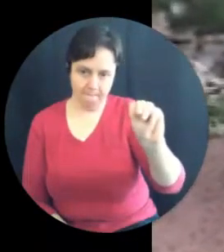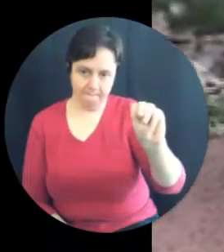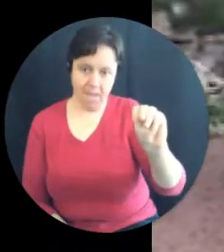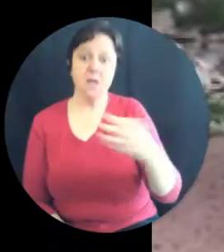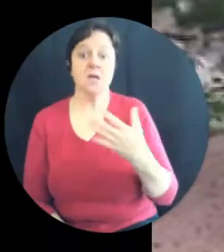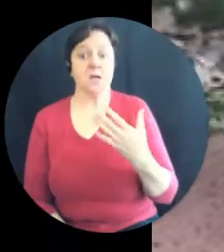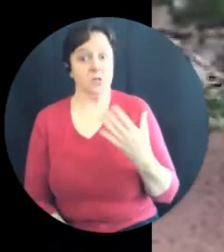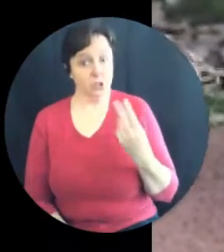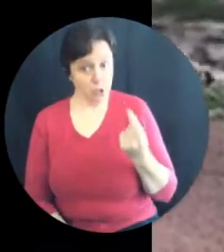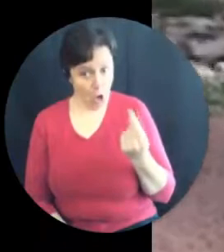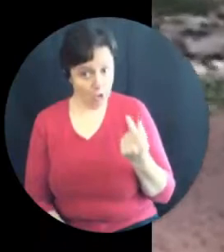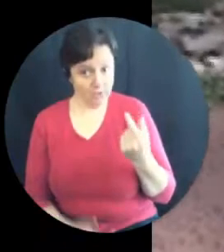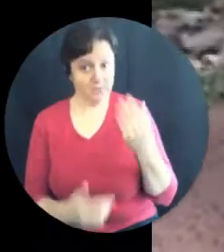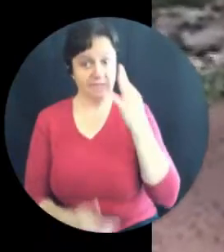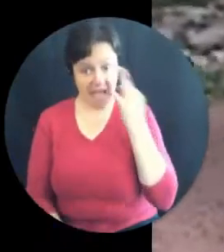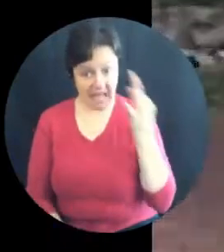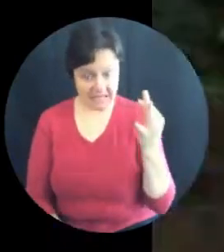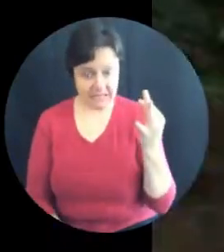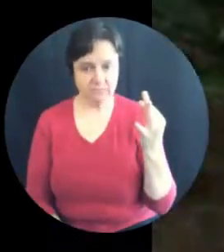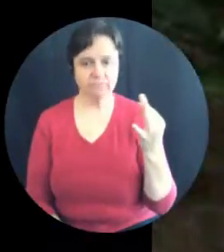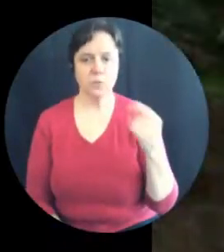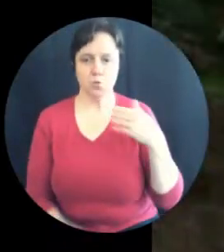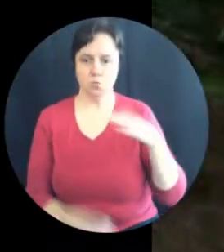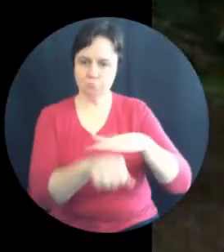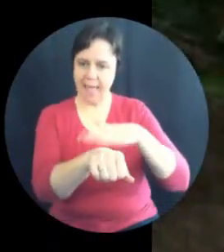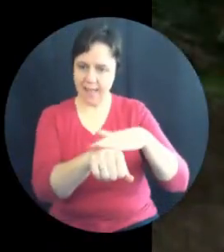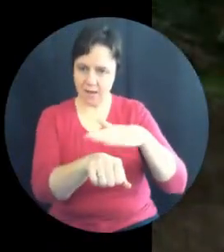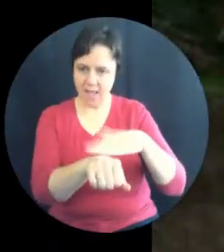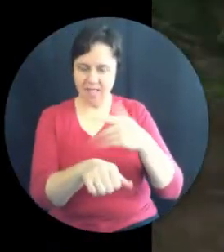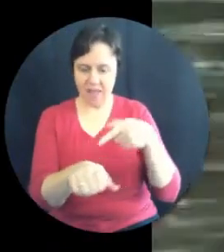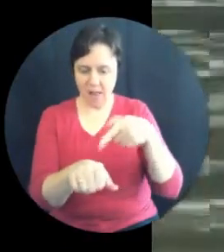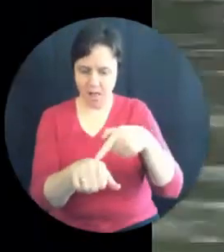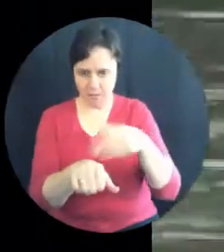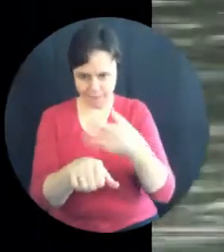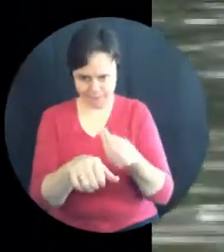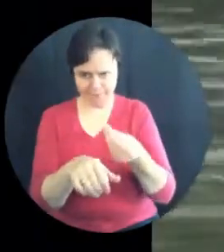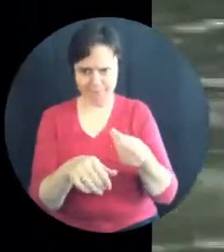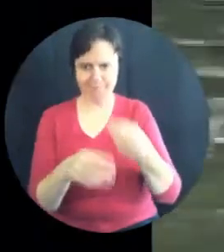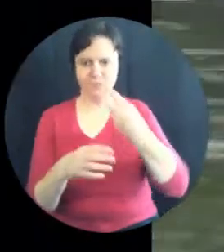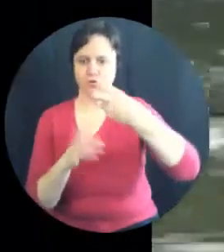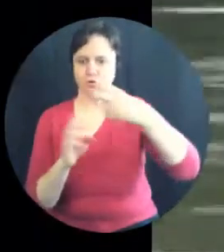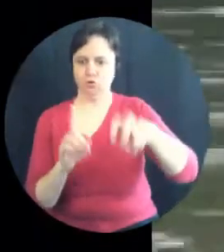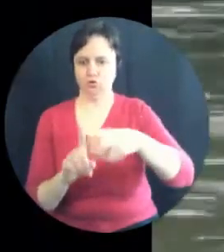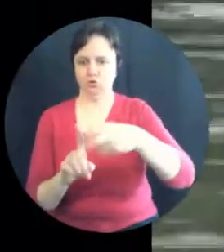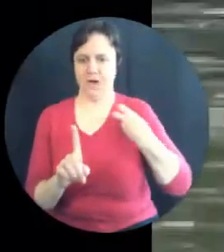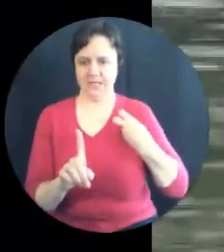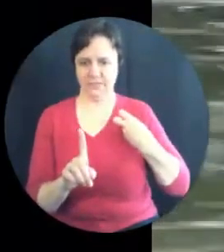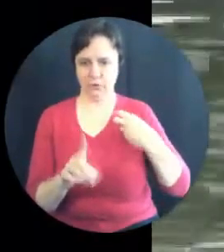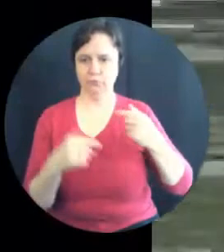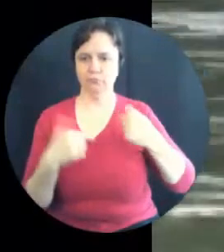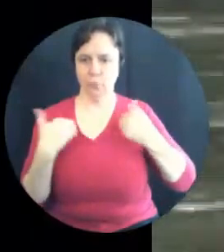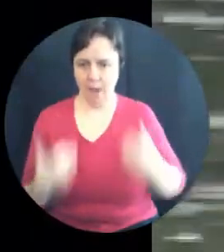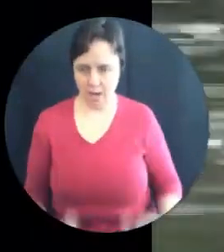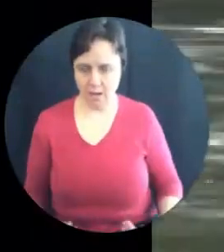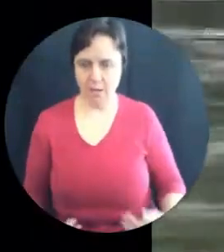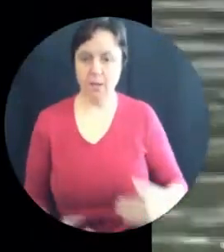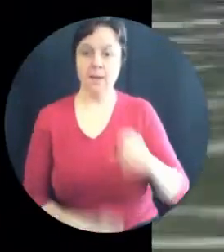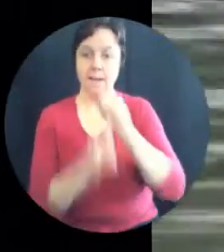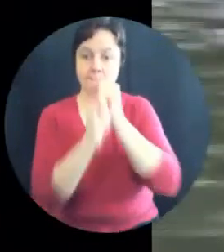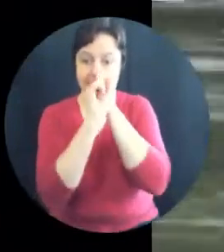it. Mosquitoes, I'm sure you're aware of lots of stories about mosquitoes spreading malaria,